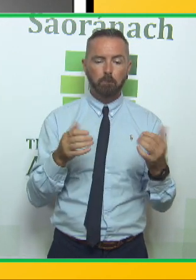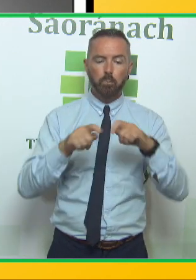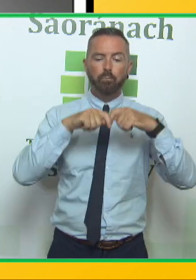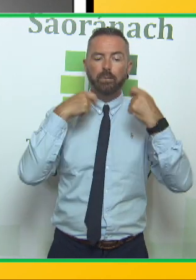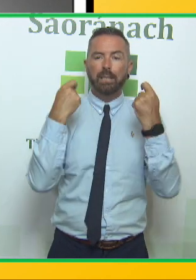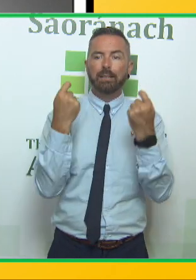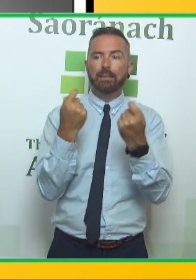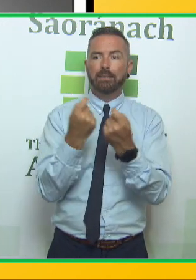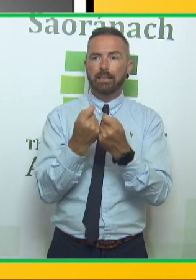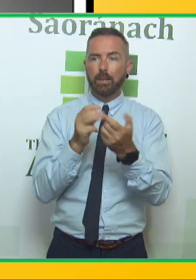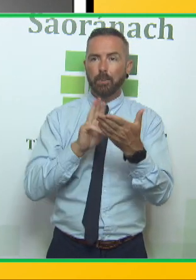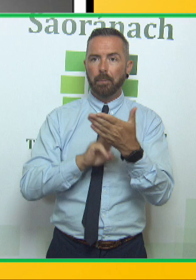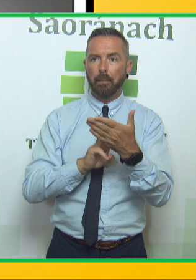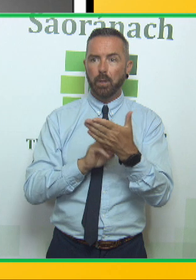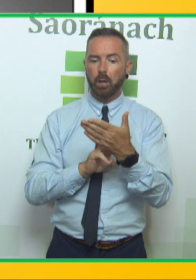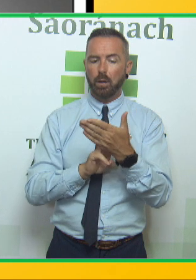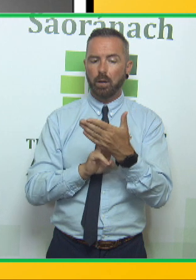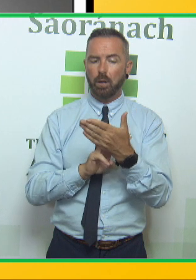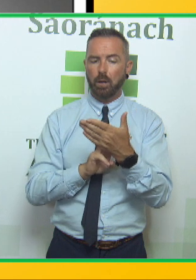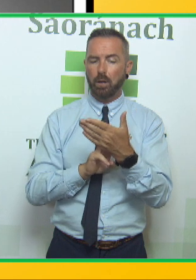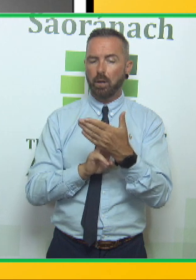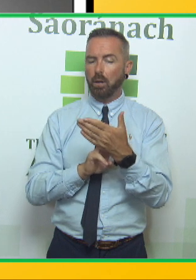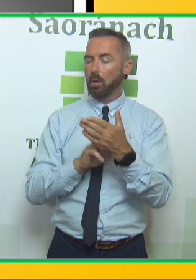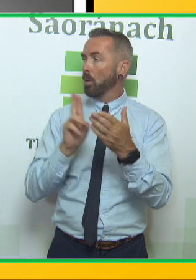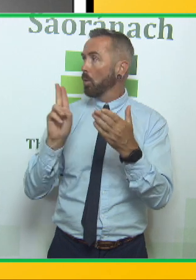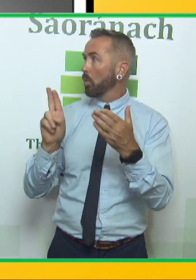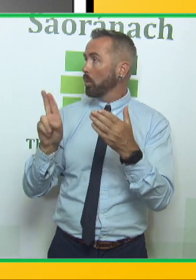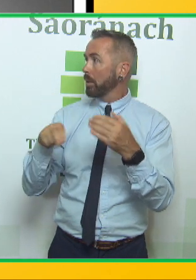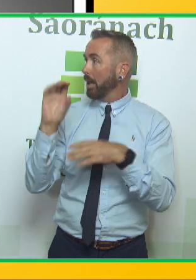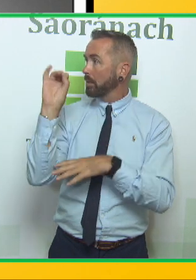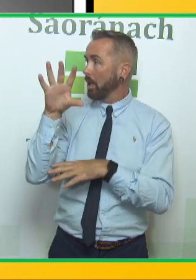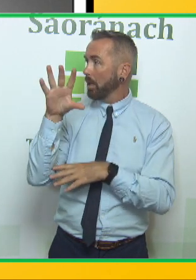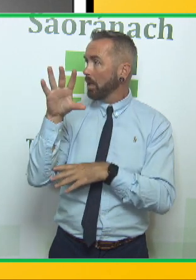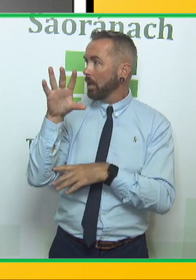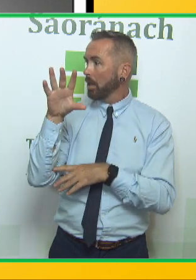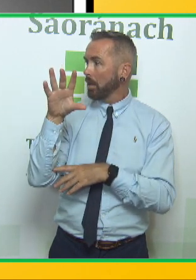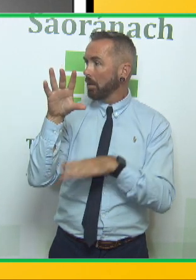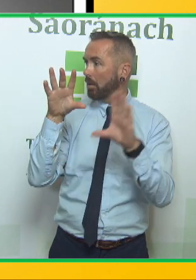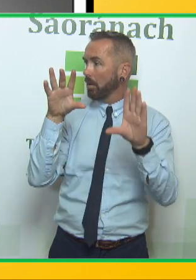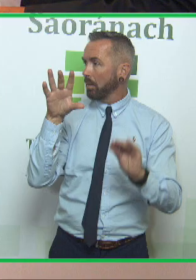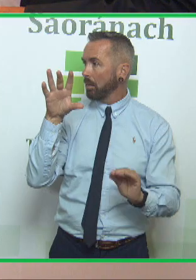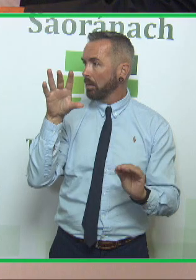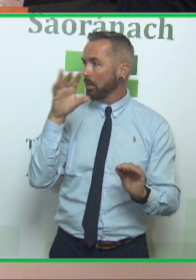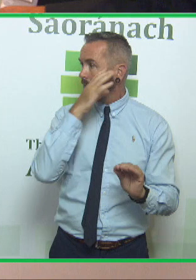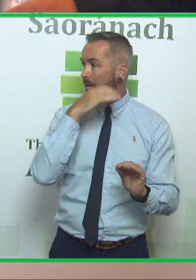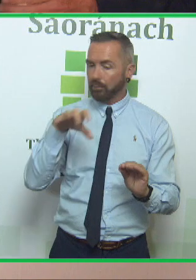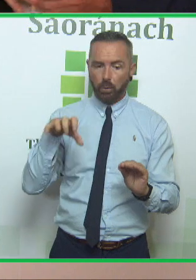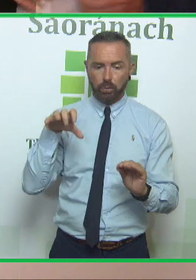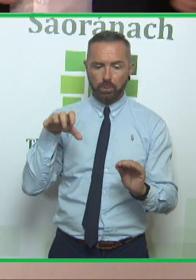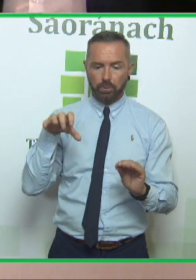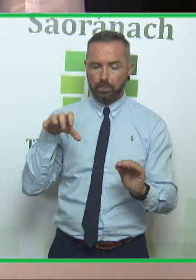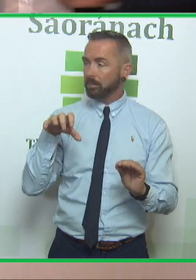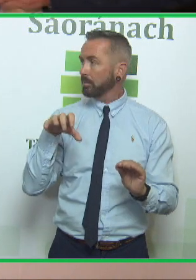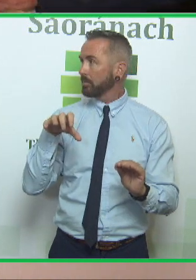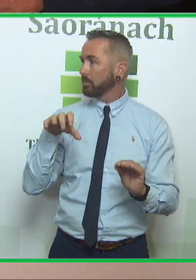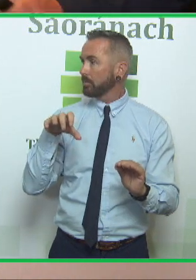team member. Is that moved? Oh. I haven't moved on. Sorry. Hang